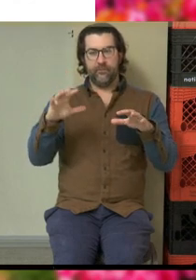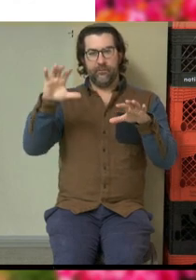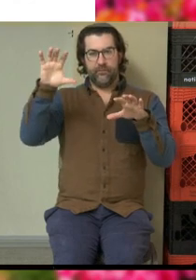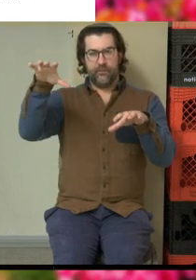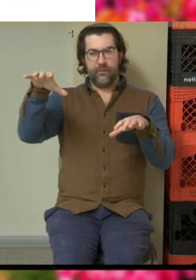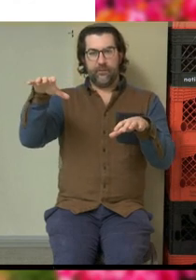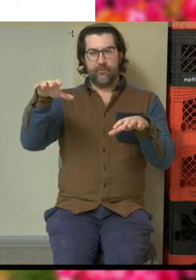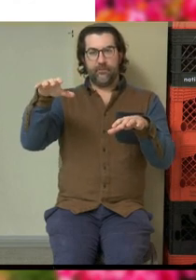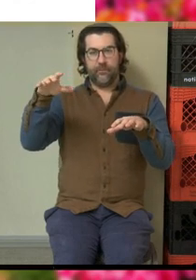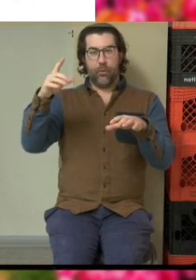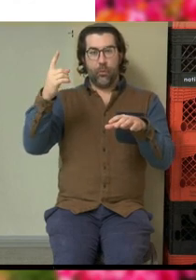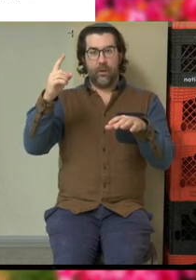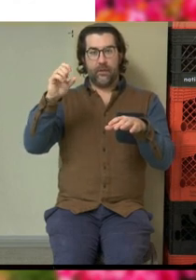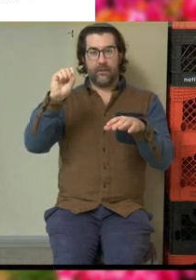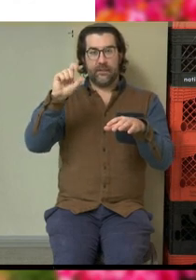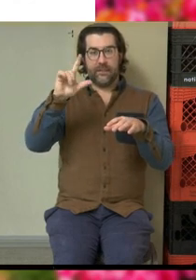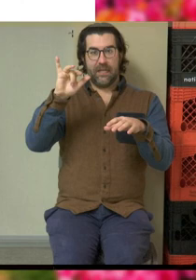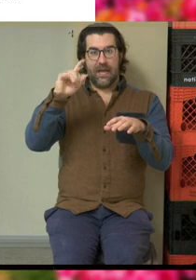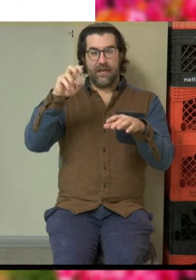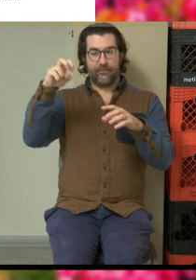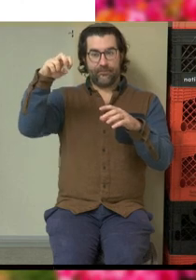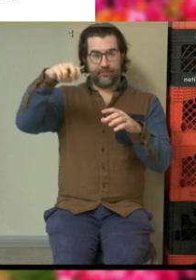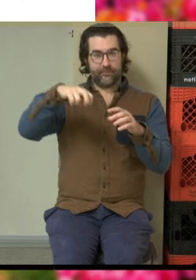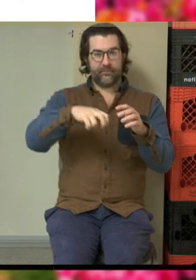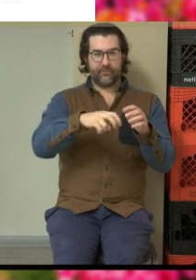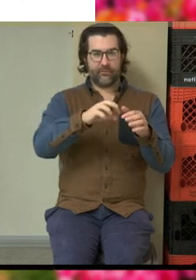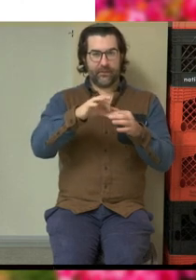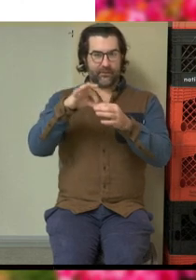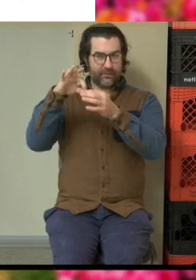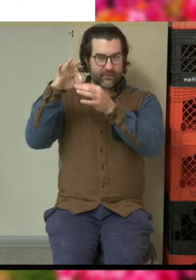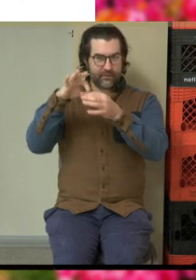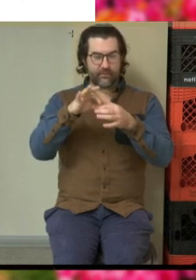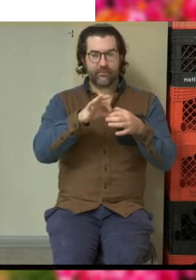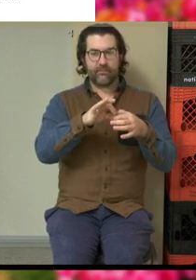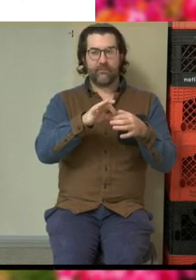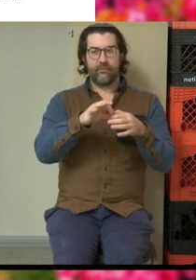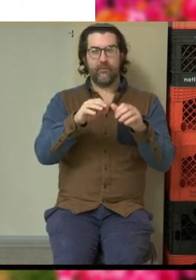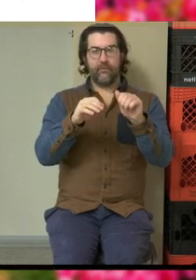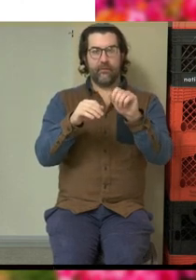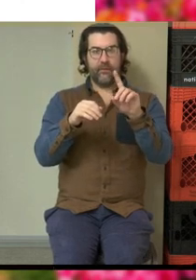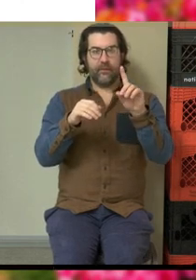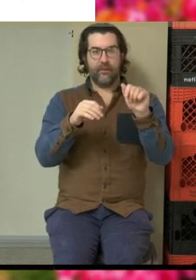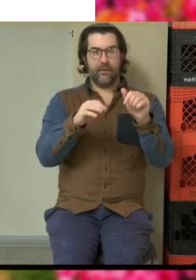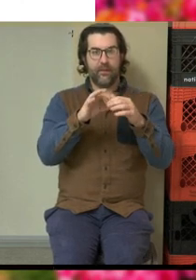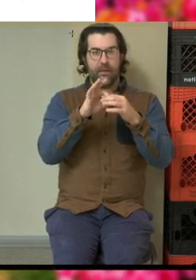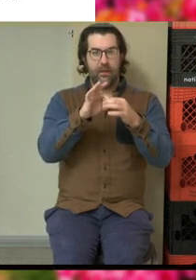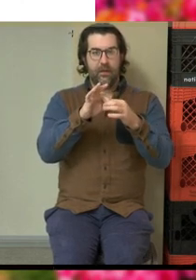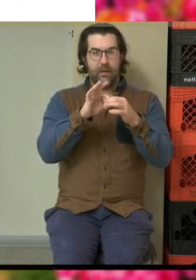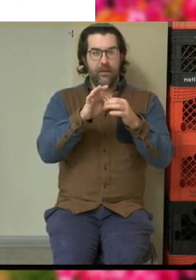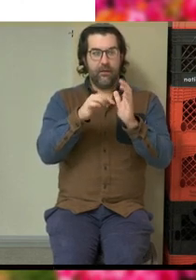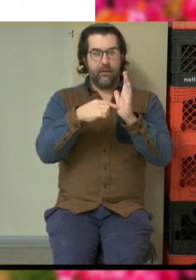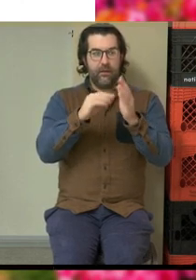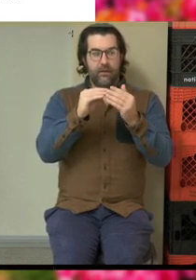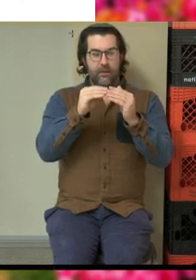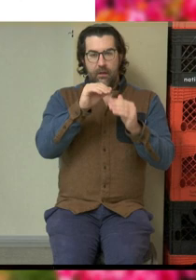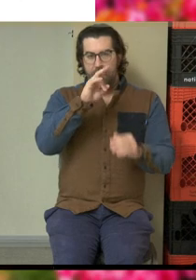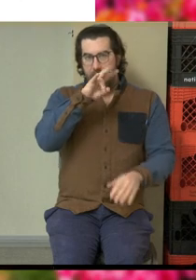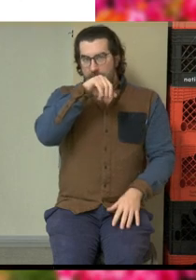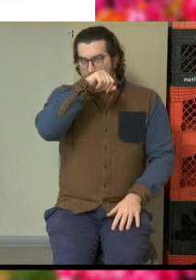an embankment slide that connects those, as well as an ADA connection that's shown in number 7.